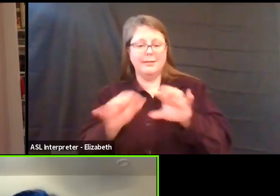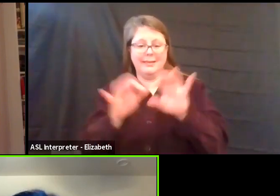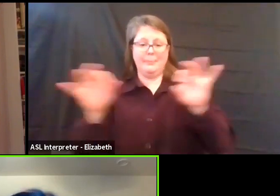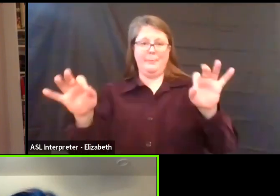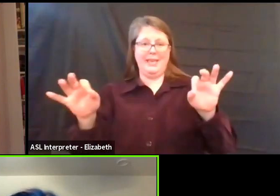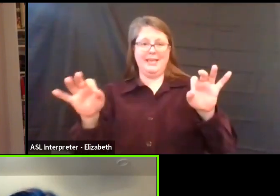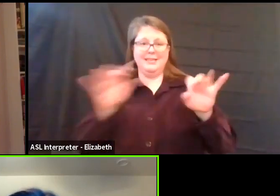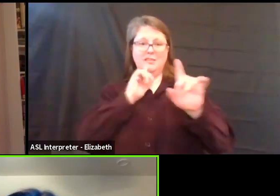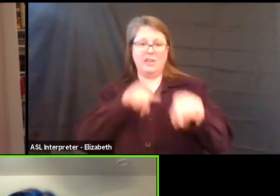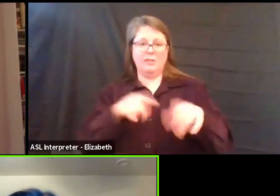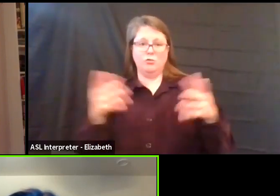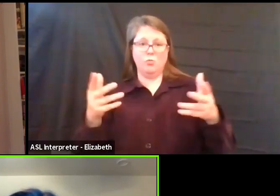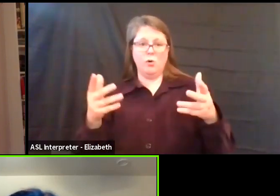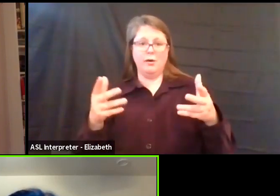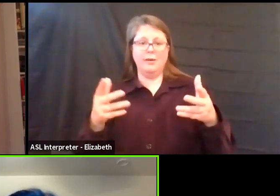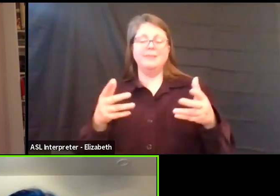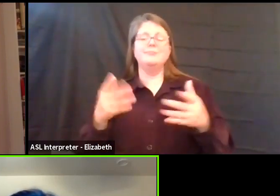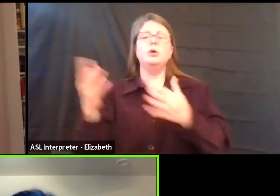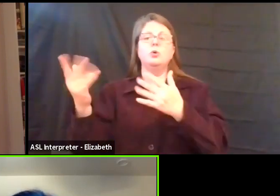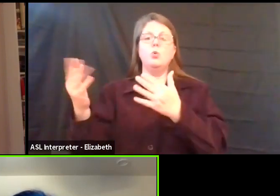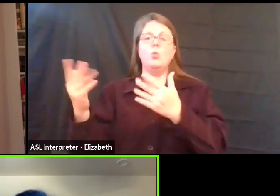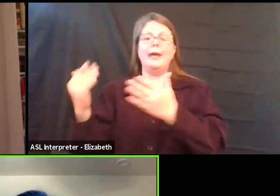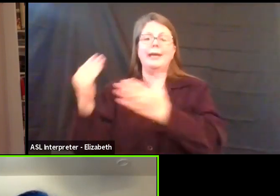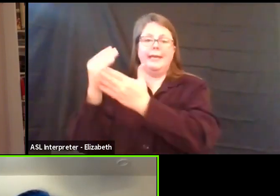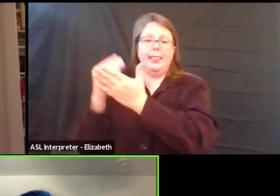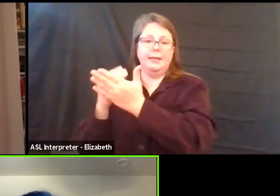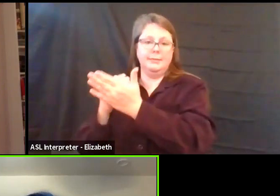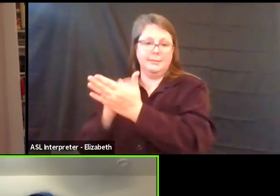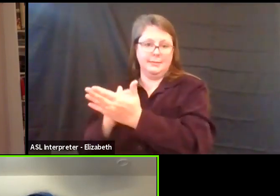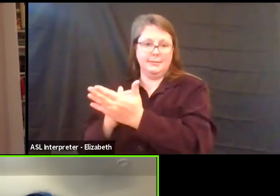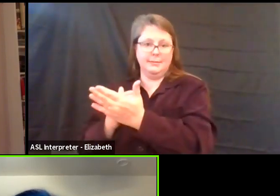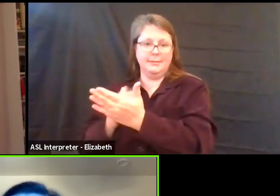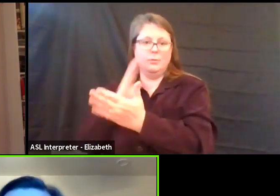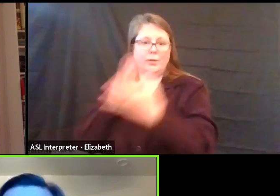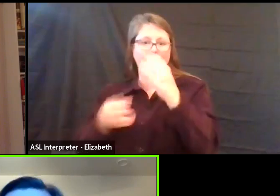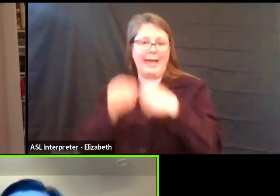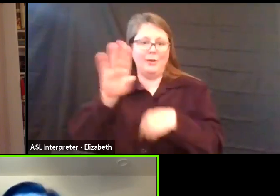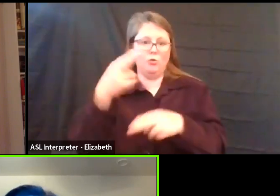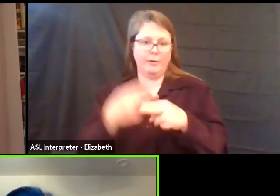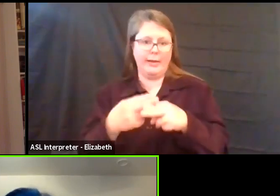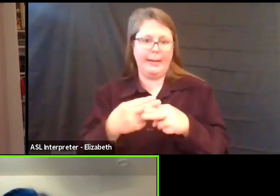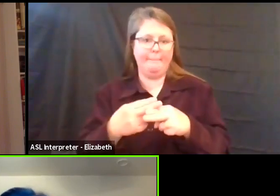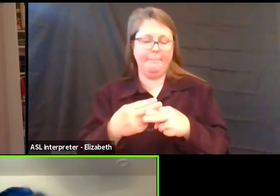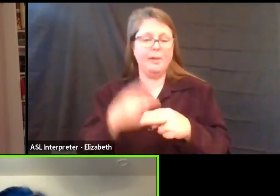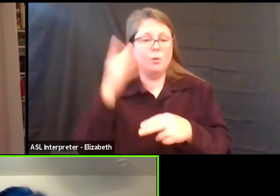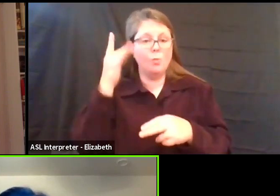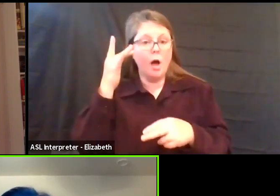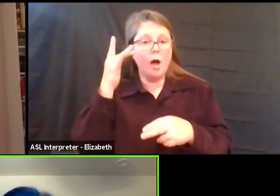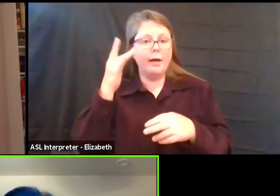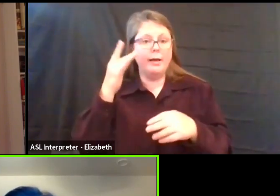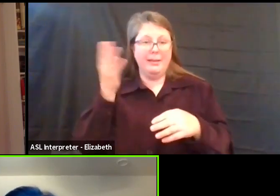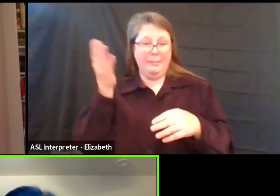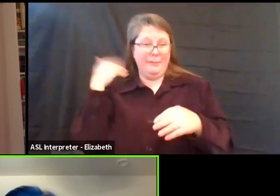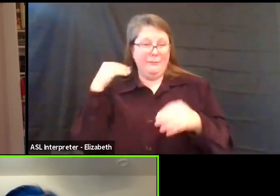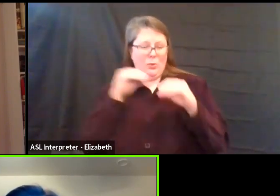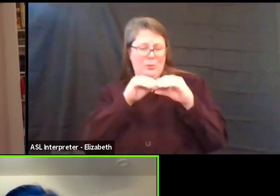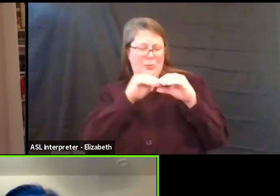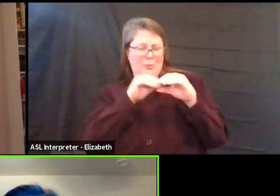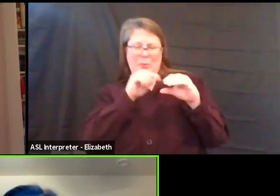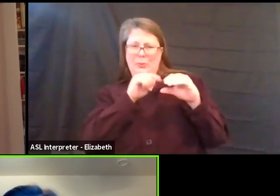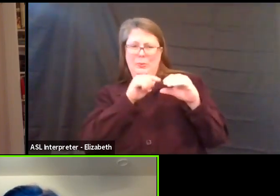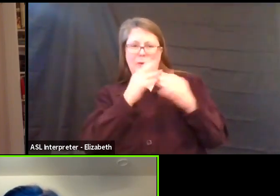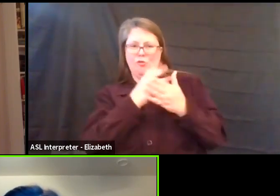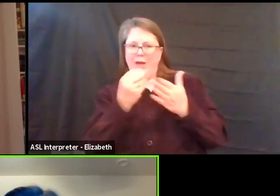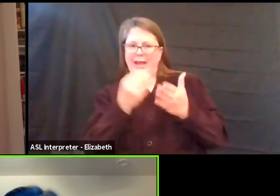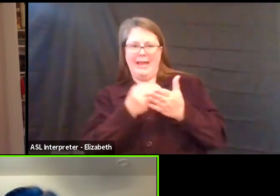we had originally run out of money very quickly. And then the other reason is that we are currently working with